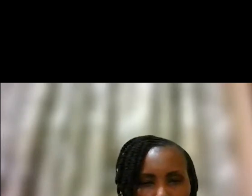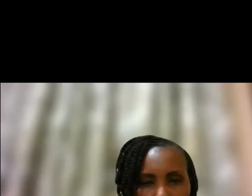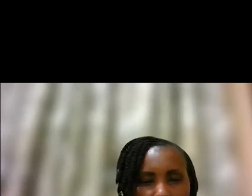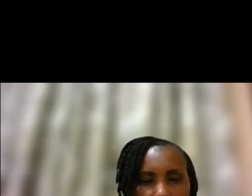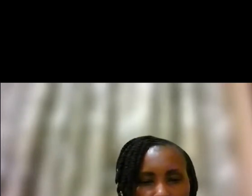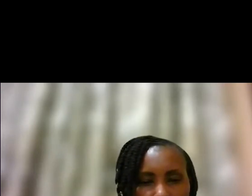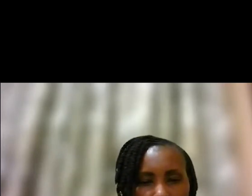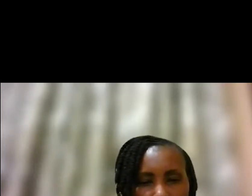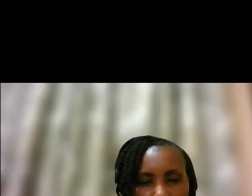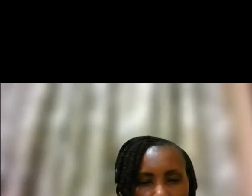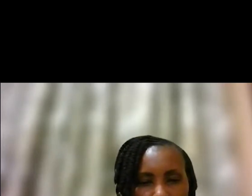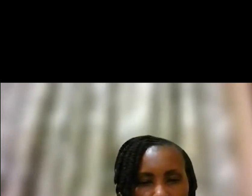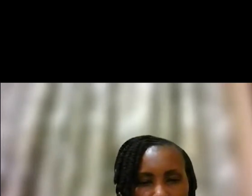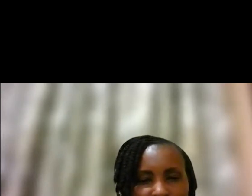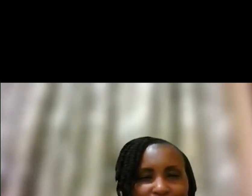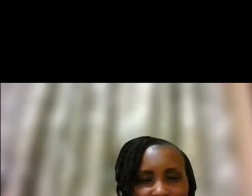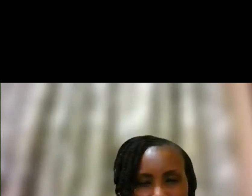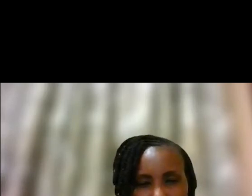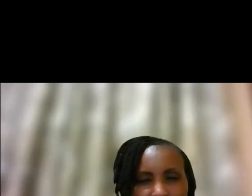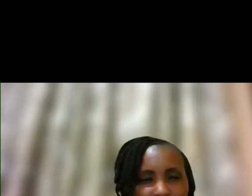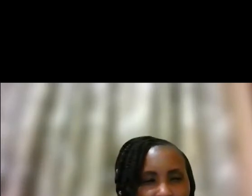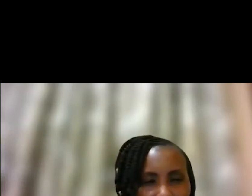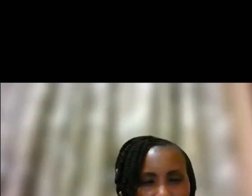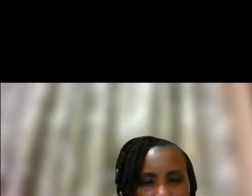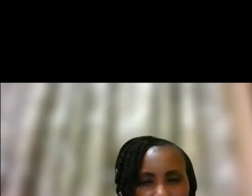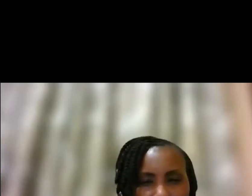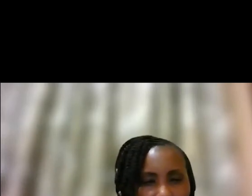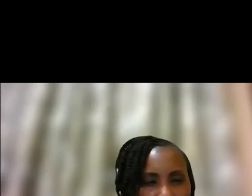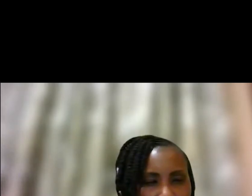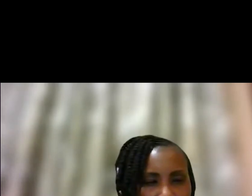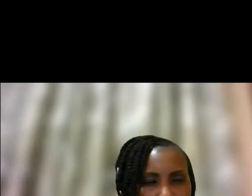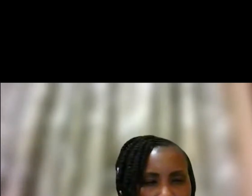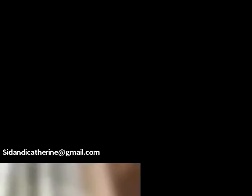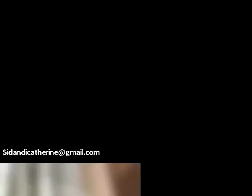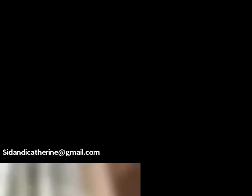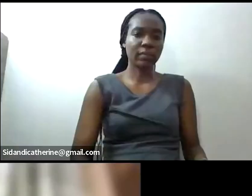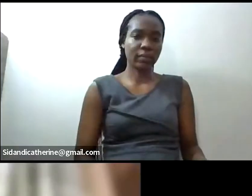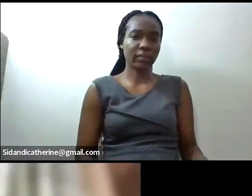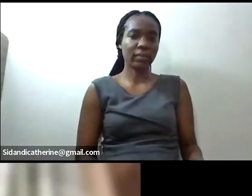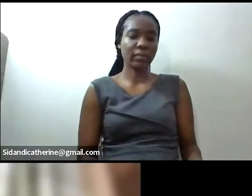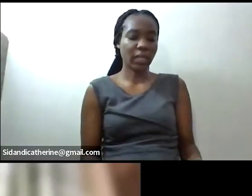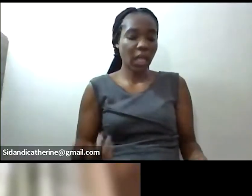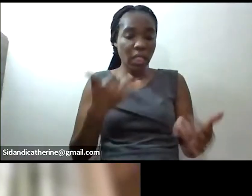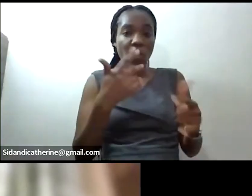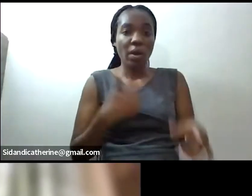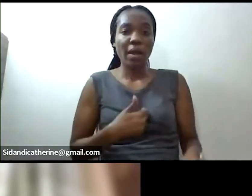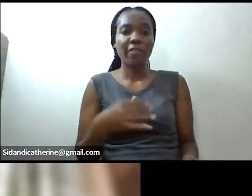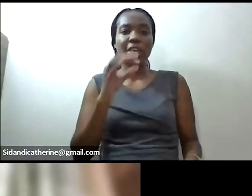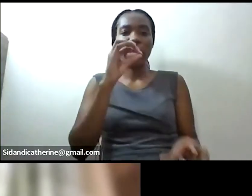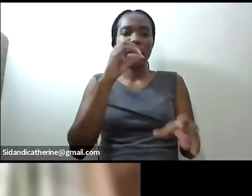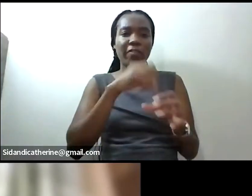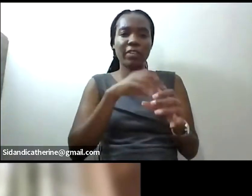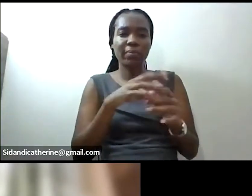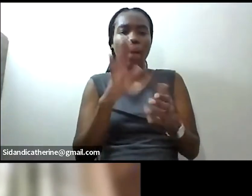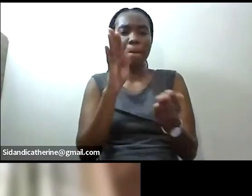I've been in the market for a while. Now, what we do at Faida Investment Bank, we do stock broking, that is buying